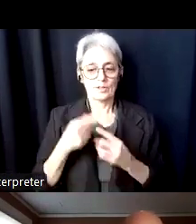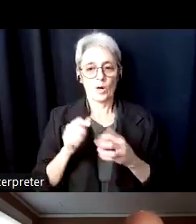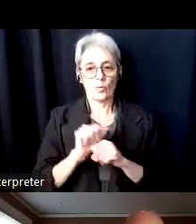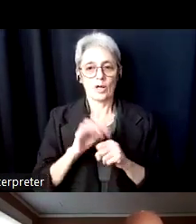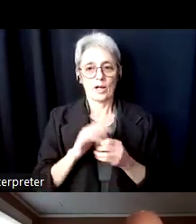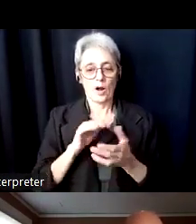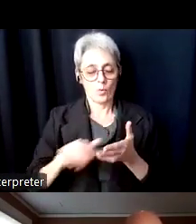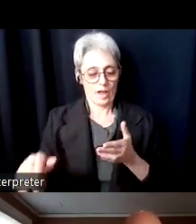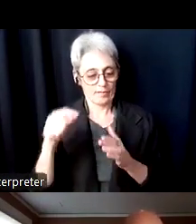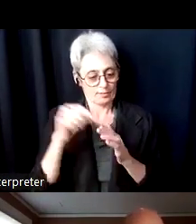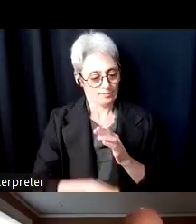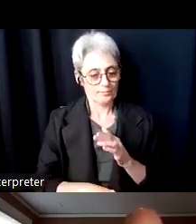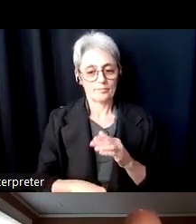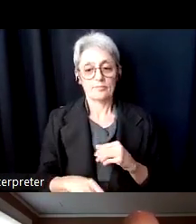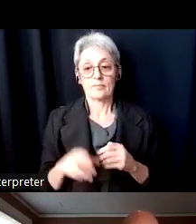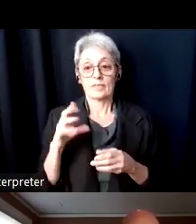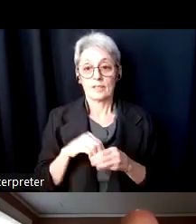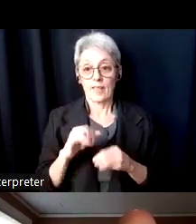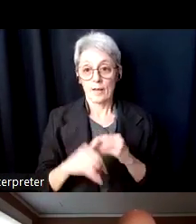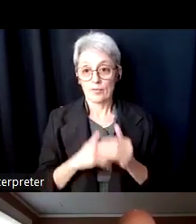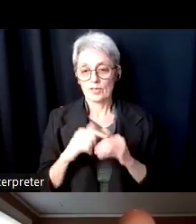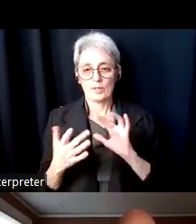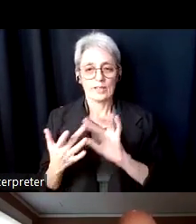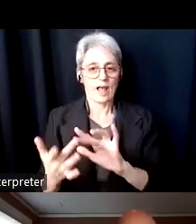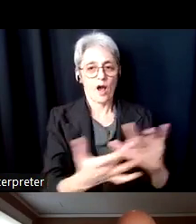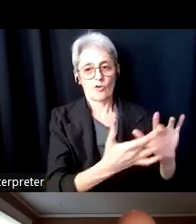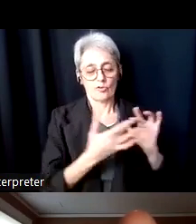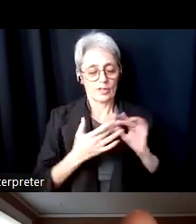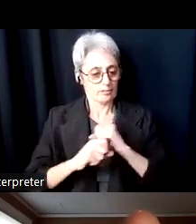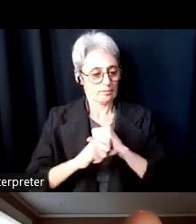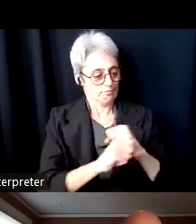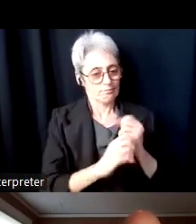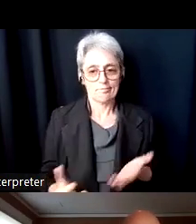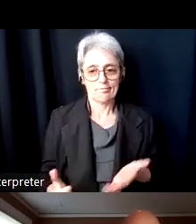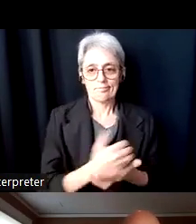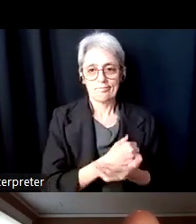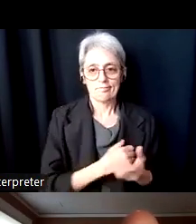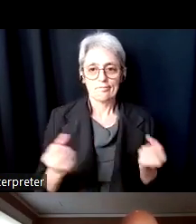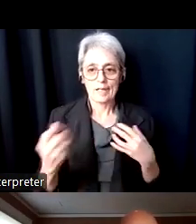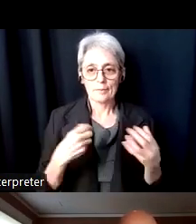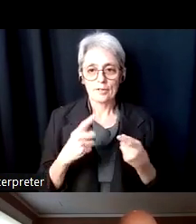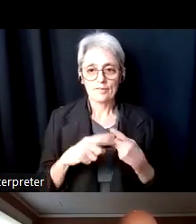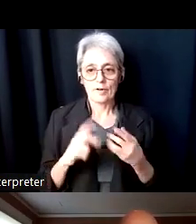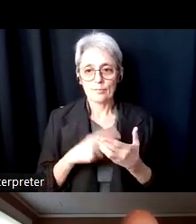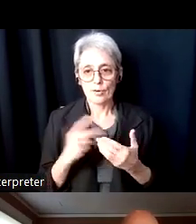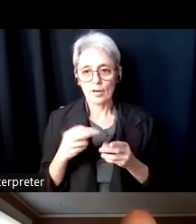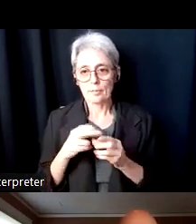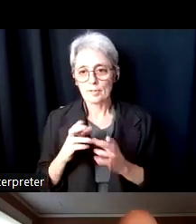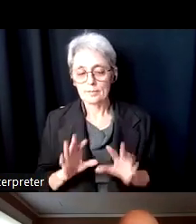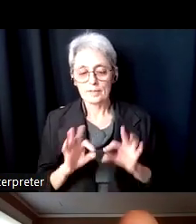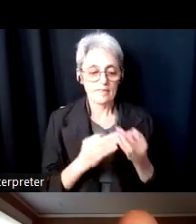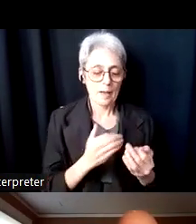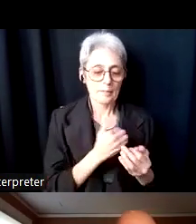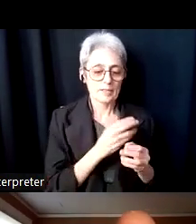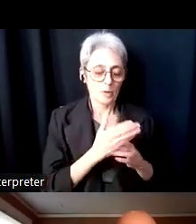outreach campaign. So at the onset, we wanted to get as much input as we could from program participants, families, and our partners, essentially all the